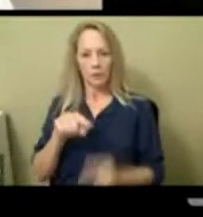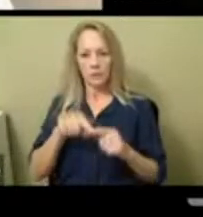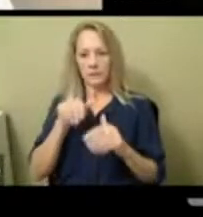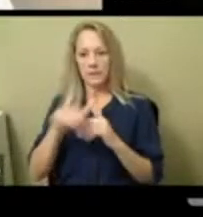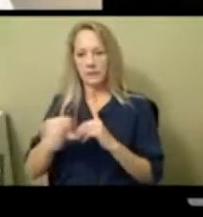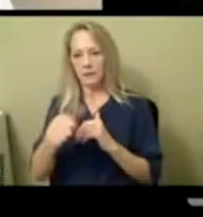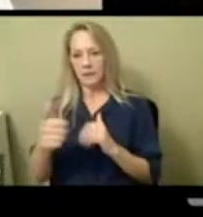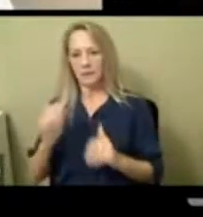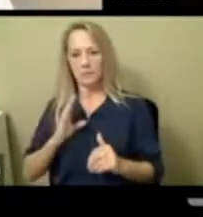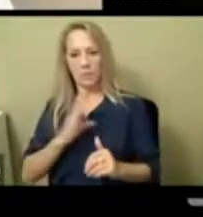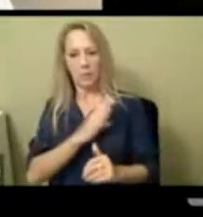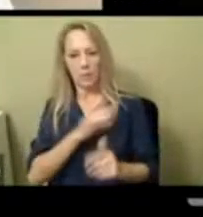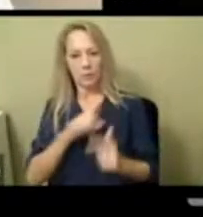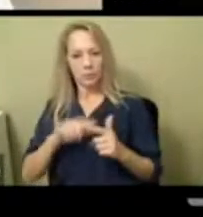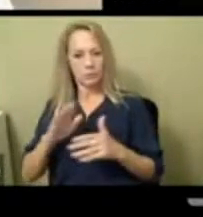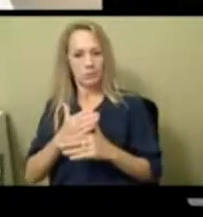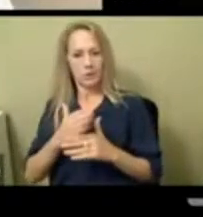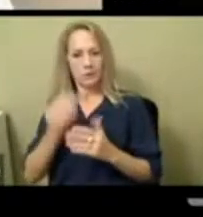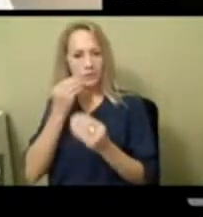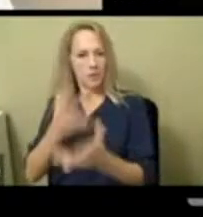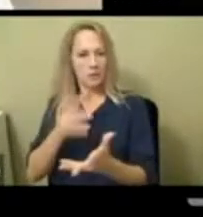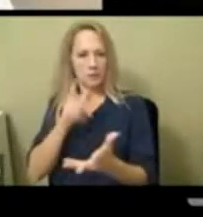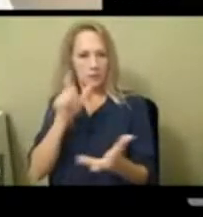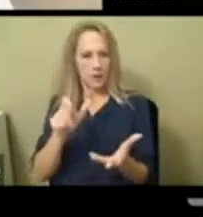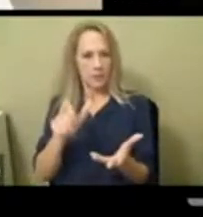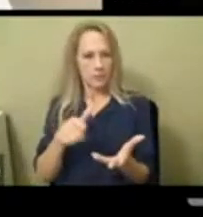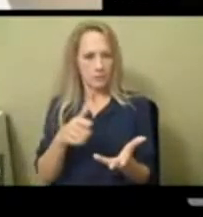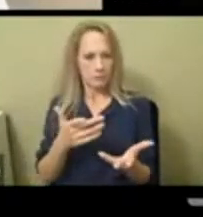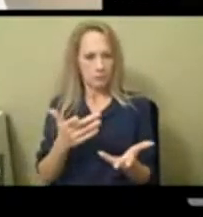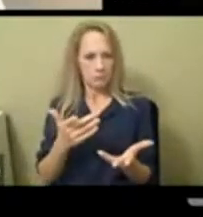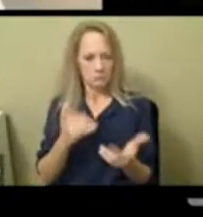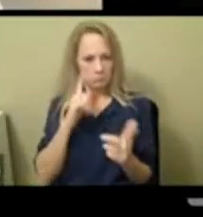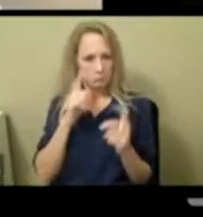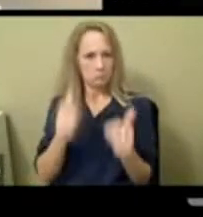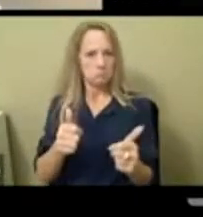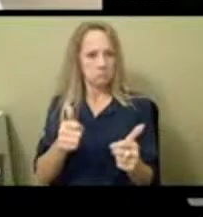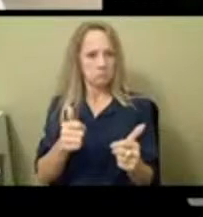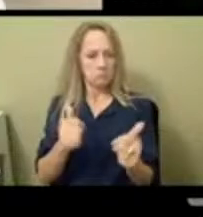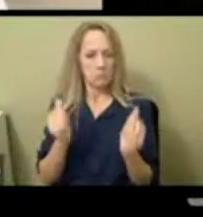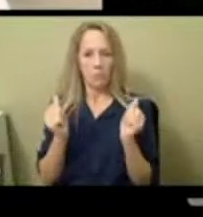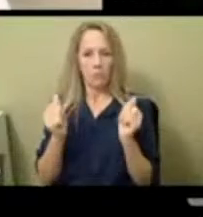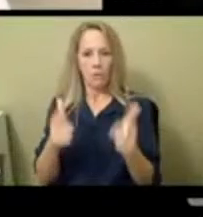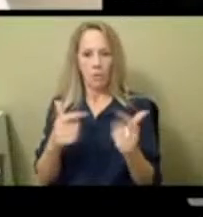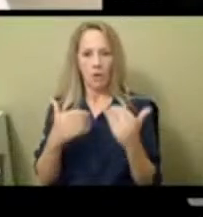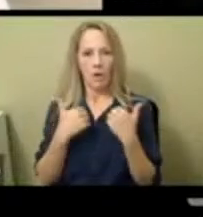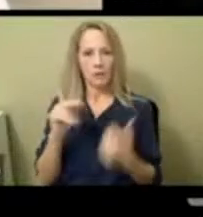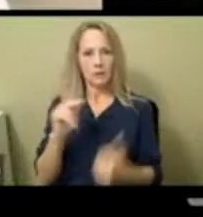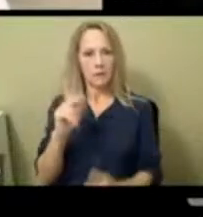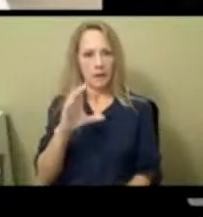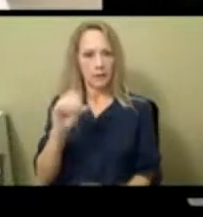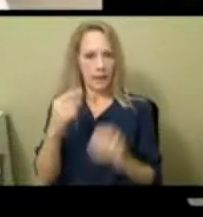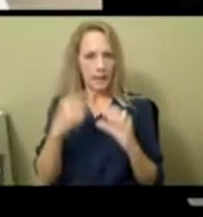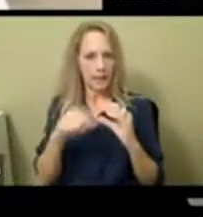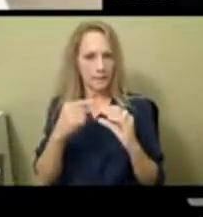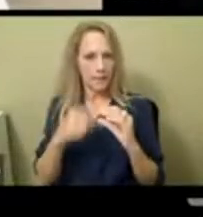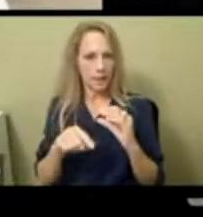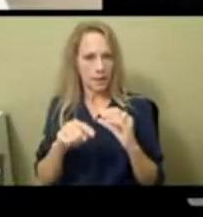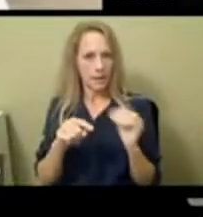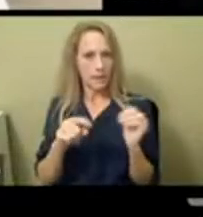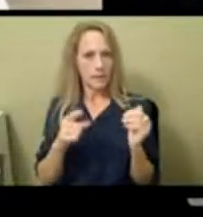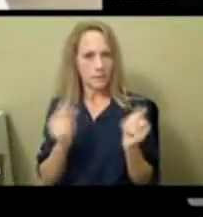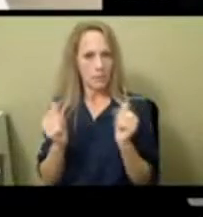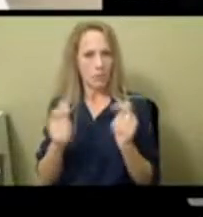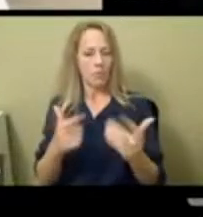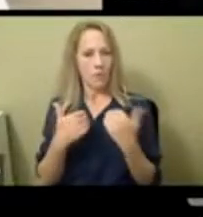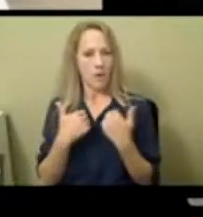for information. So you feel free to, everybody has a Knox County email address. When I get